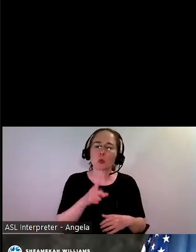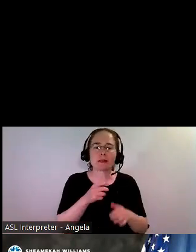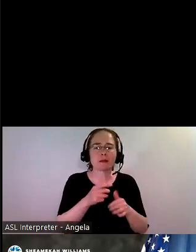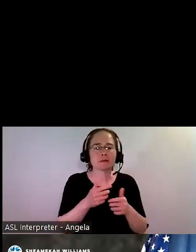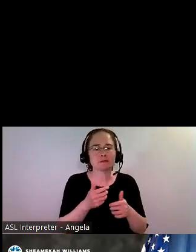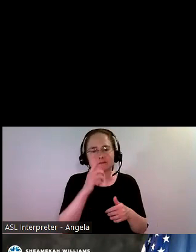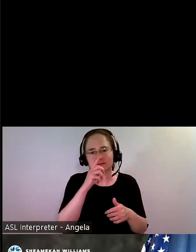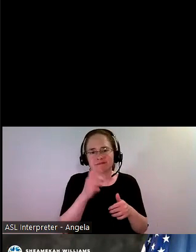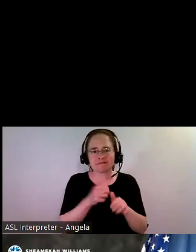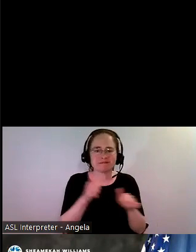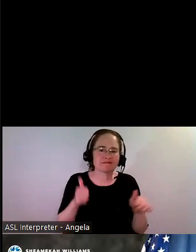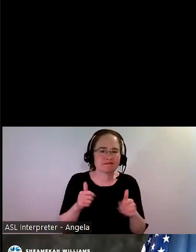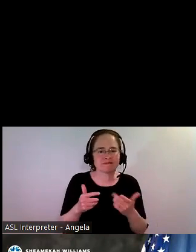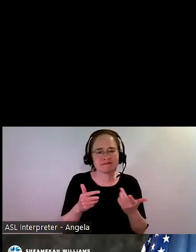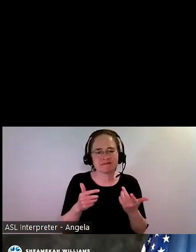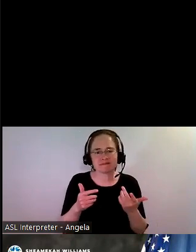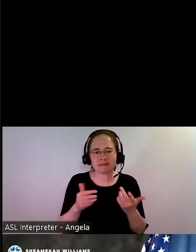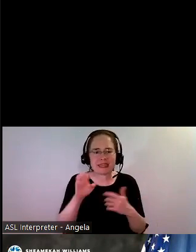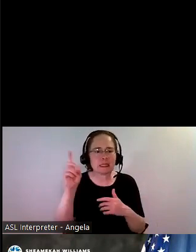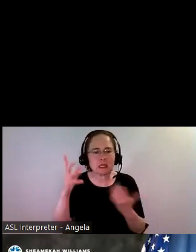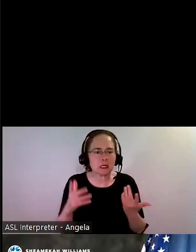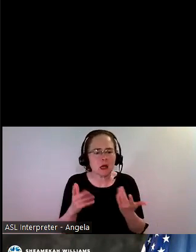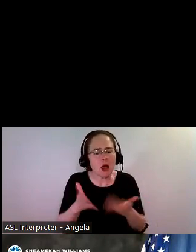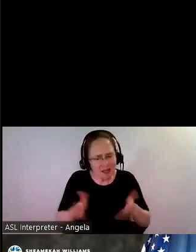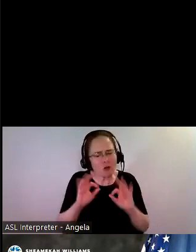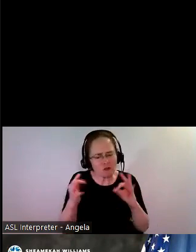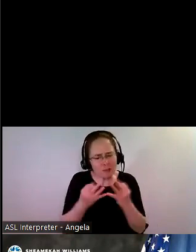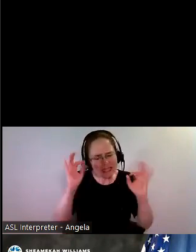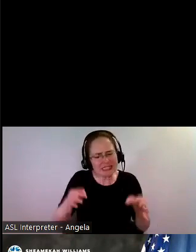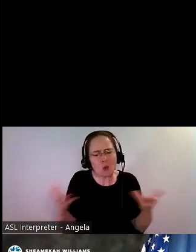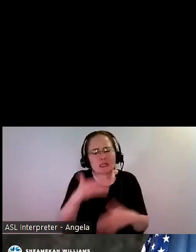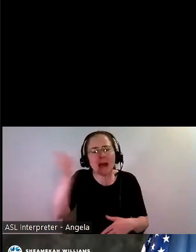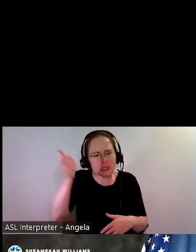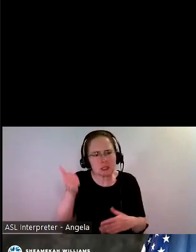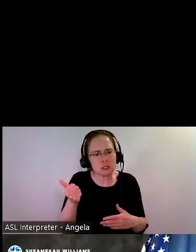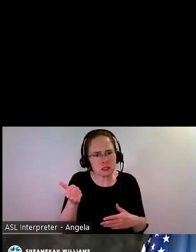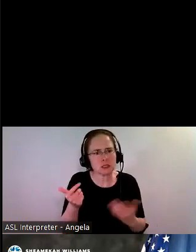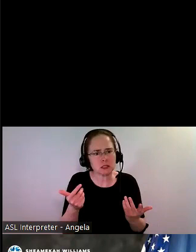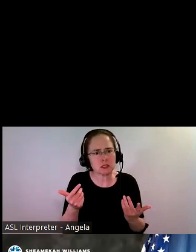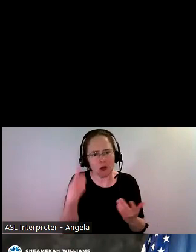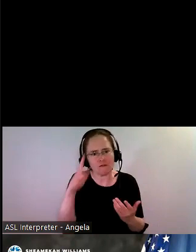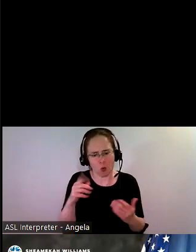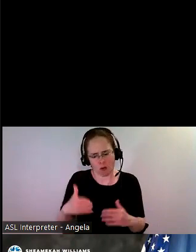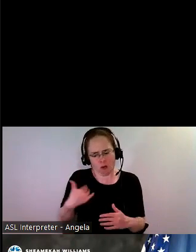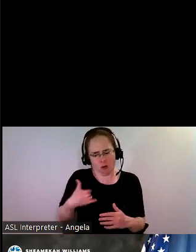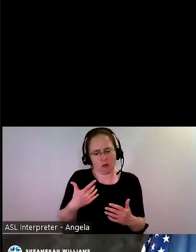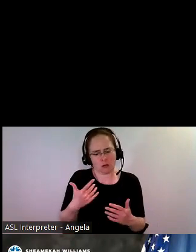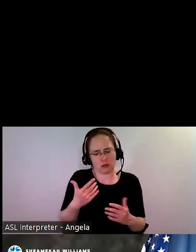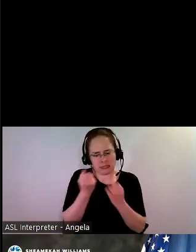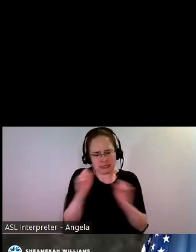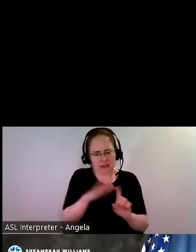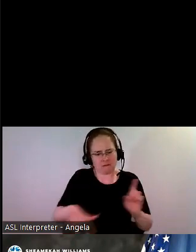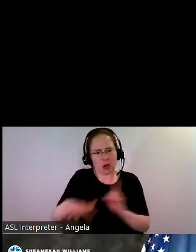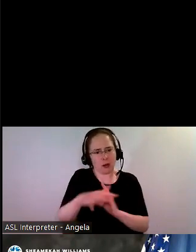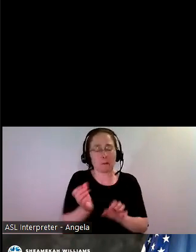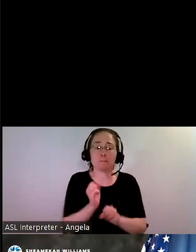in young people and really allowing families to determine and decide what's best for them in an environment that's safe. And